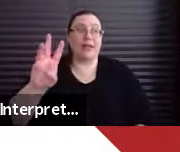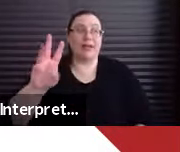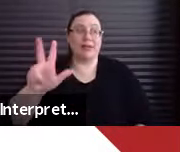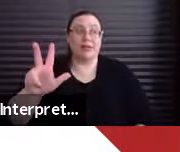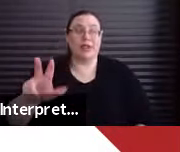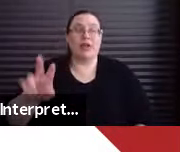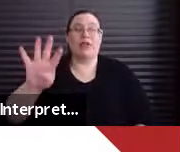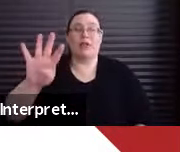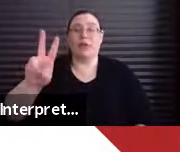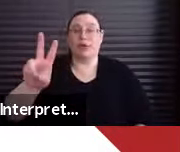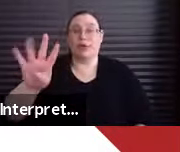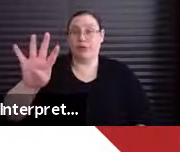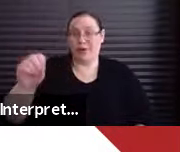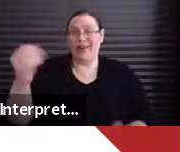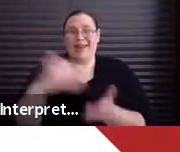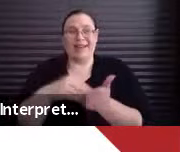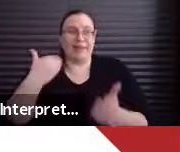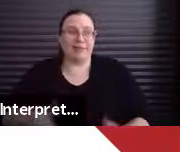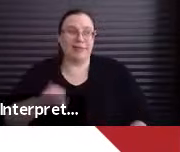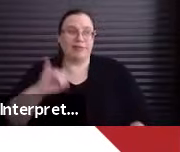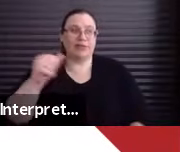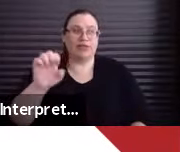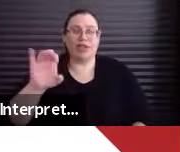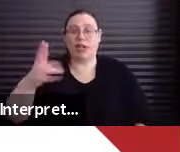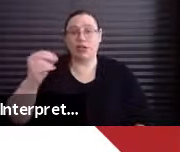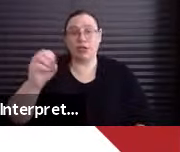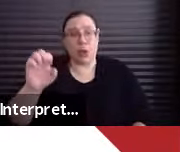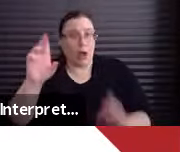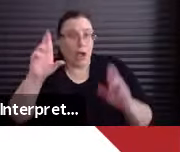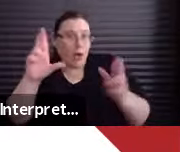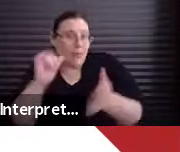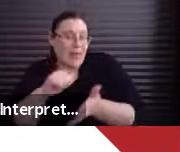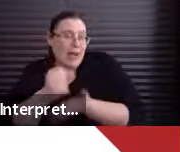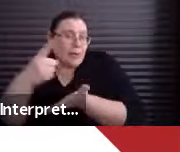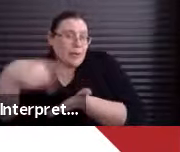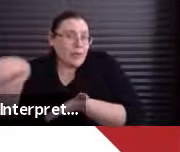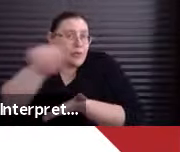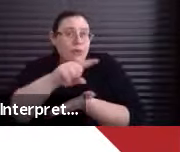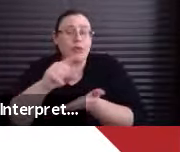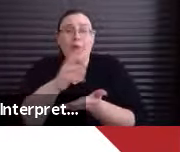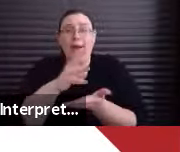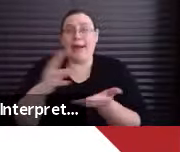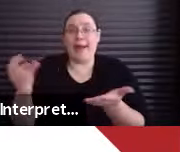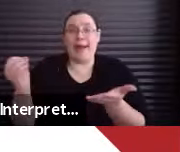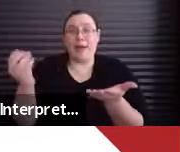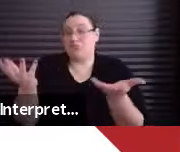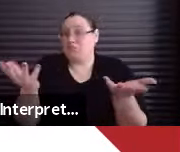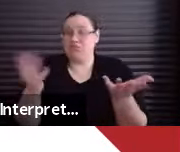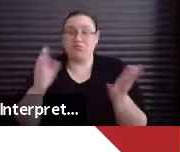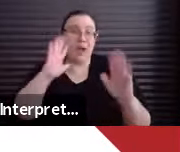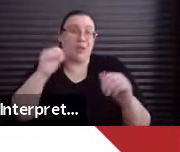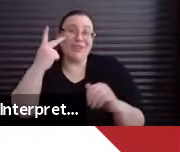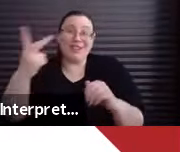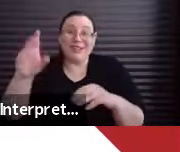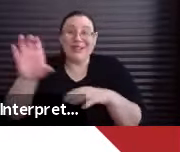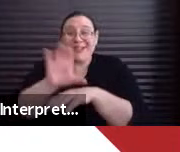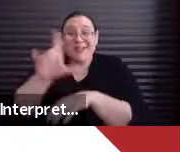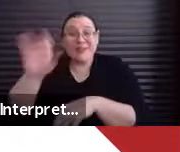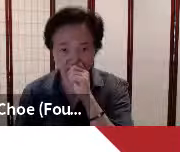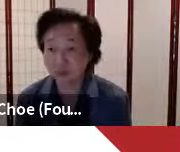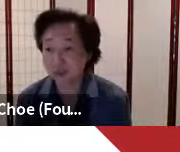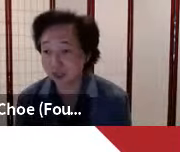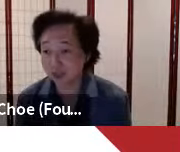212-863-4240. Again, my name is Jay Cho. I hope this was helpful for you all. And yeah, and I hope to see you in the computer lab via